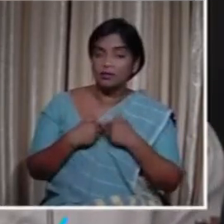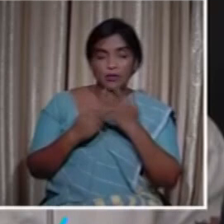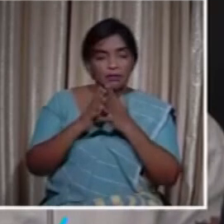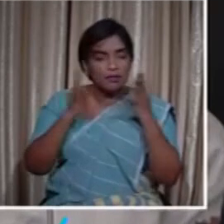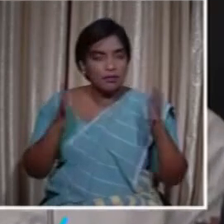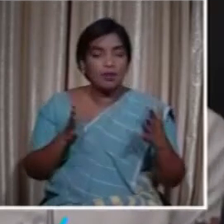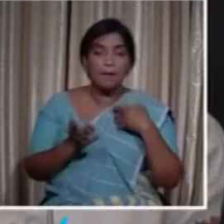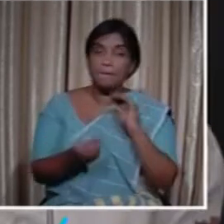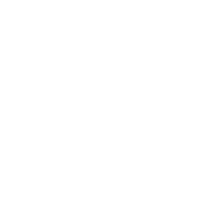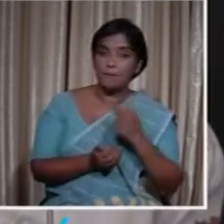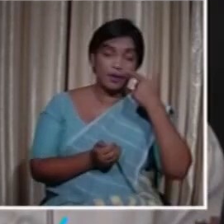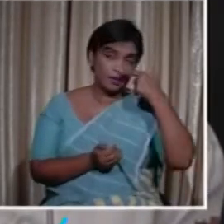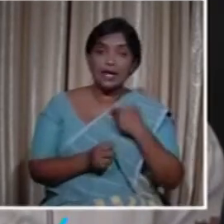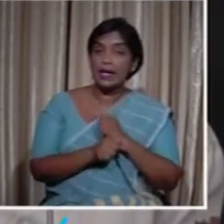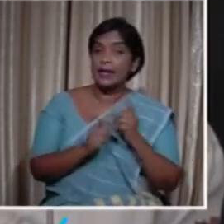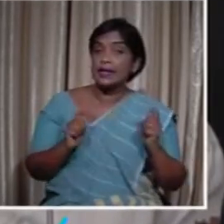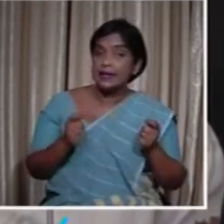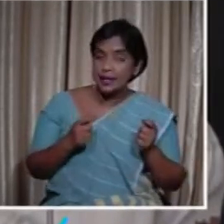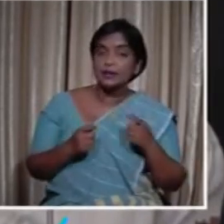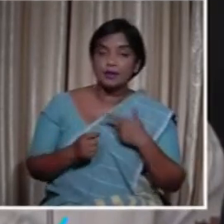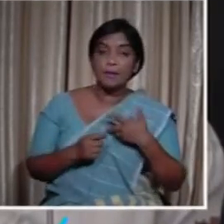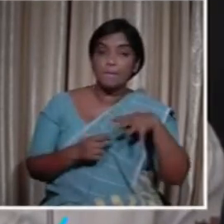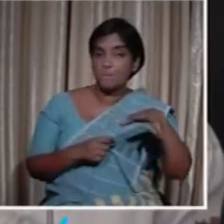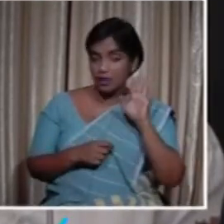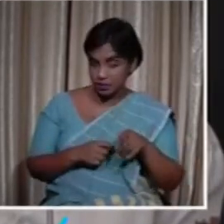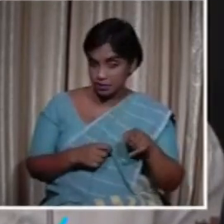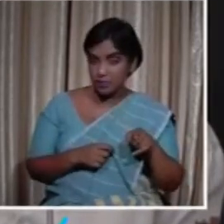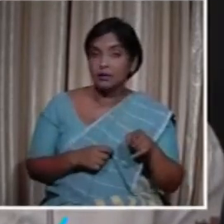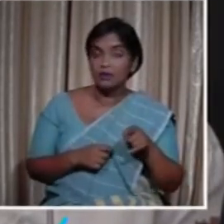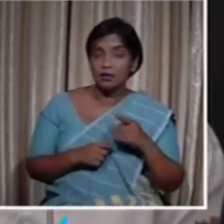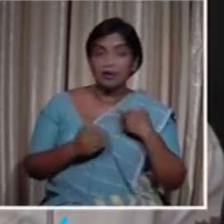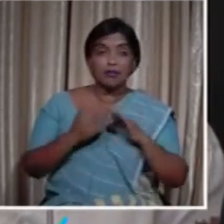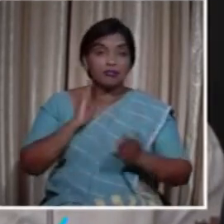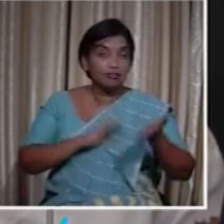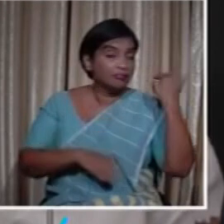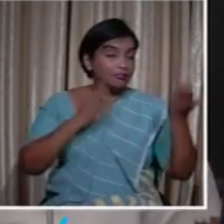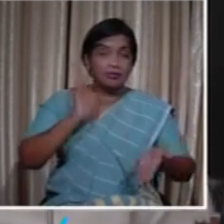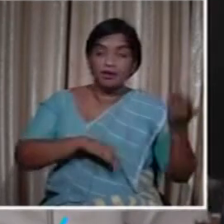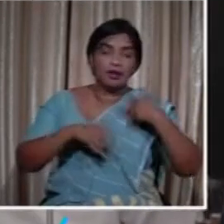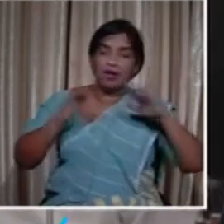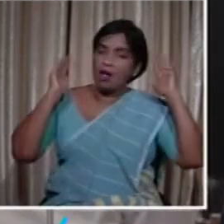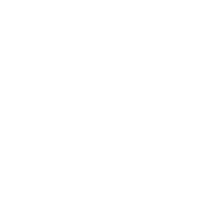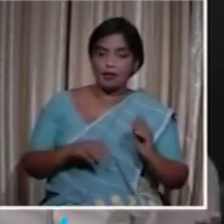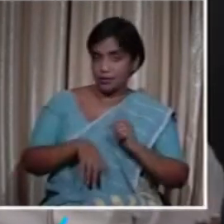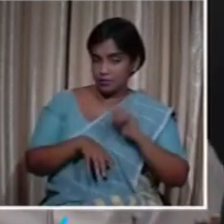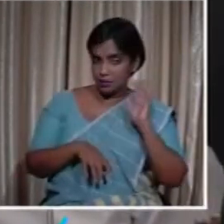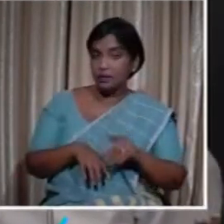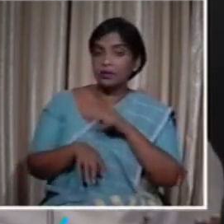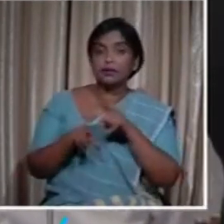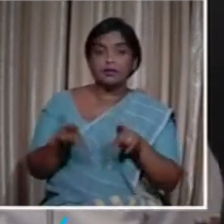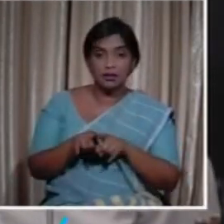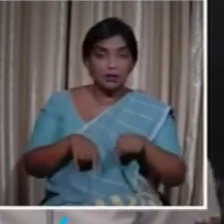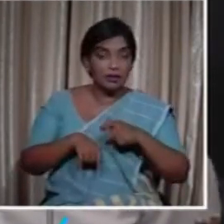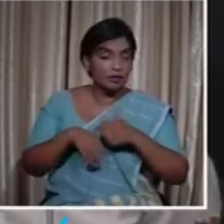and gas during this period. After those 3 difficult weeks, we will try to provide fuel and food without further disruptions. Negotiations are underway